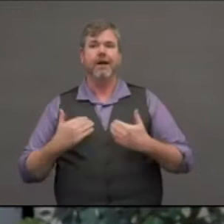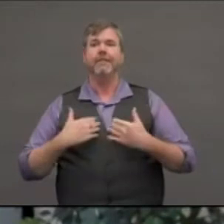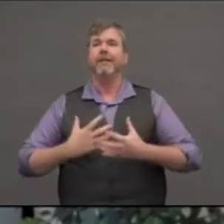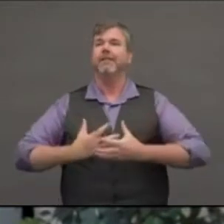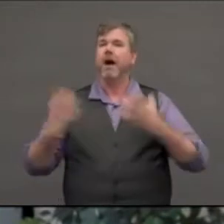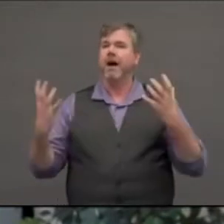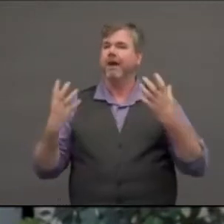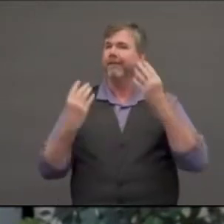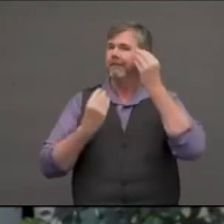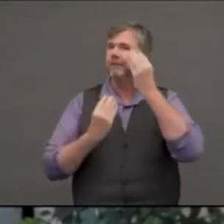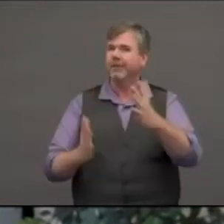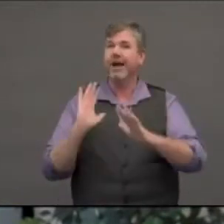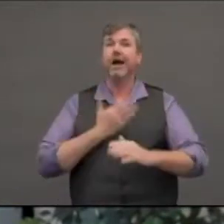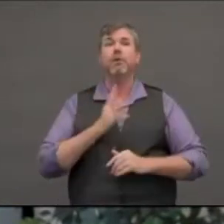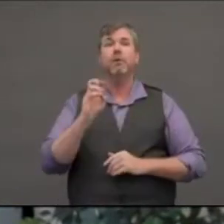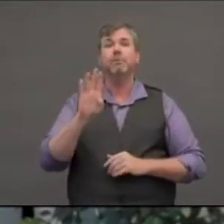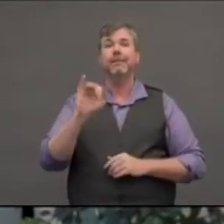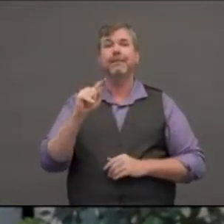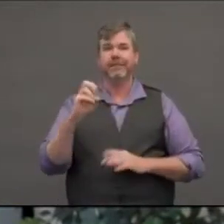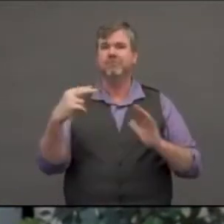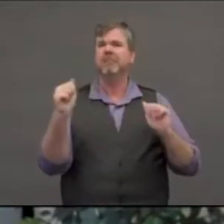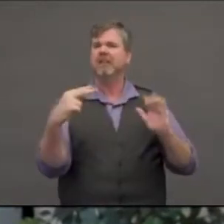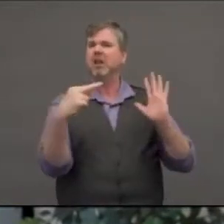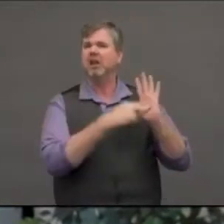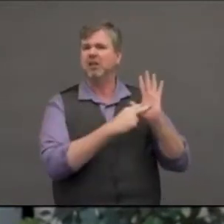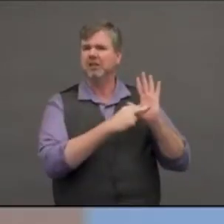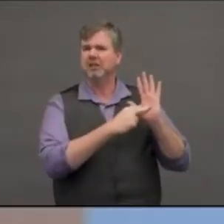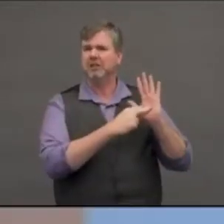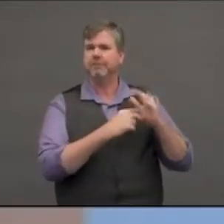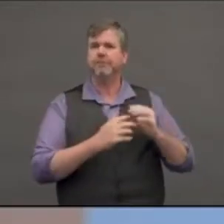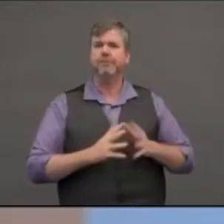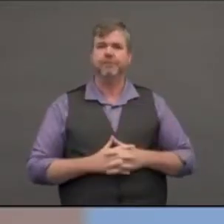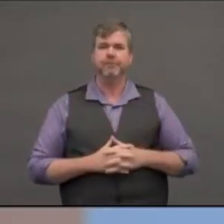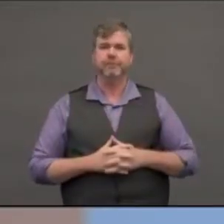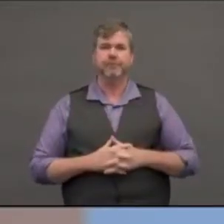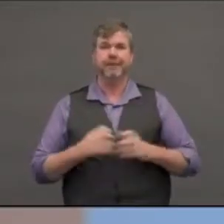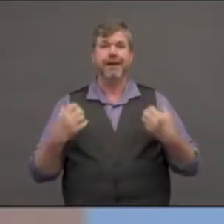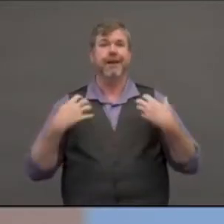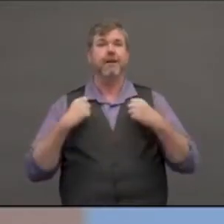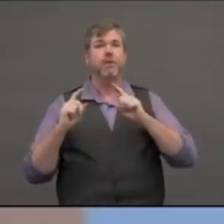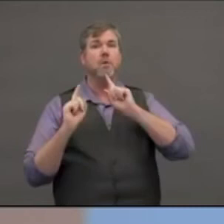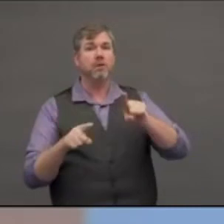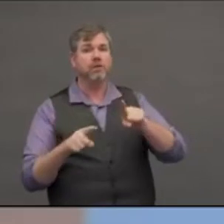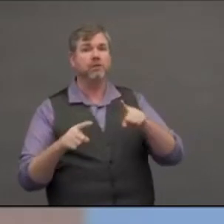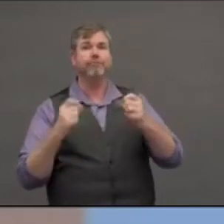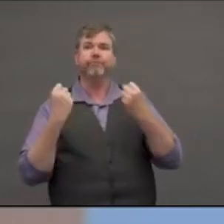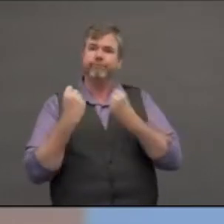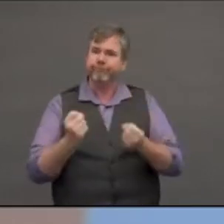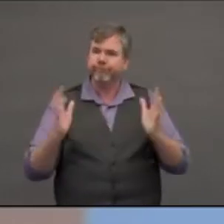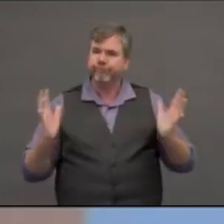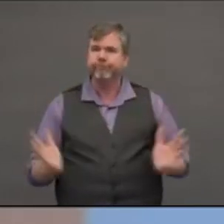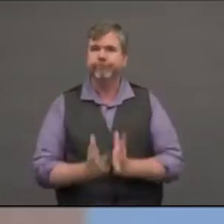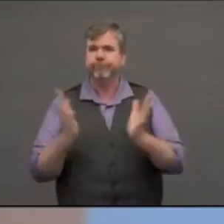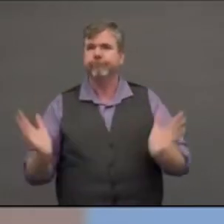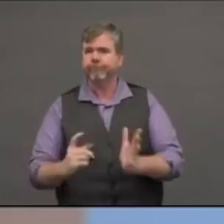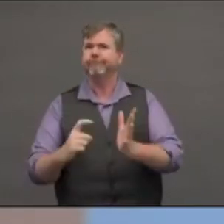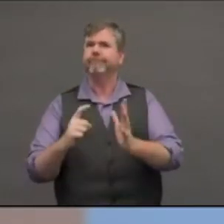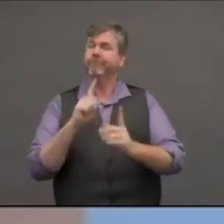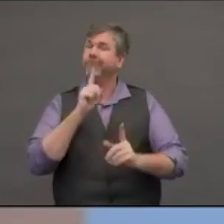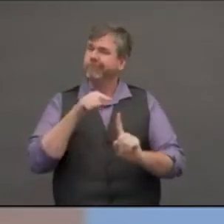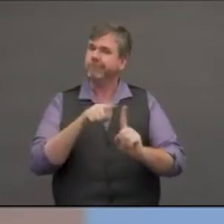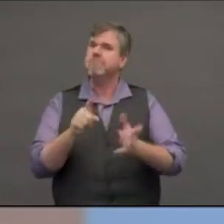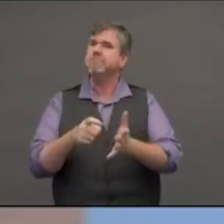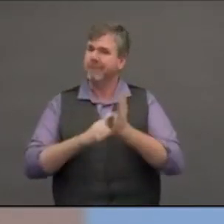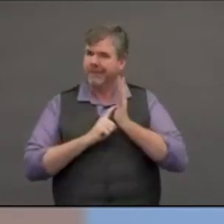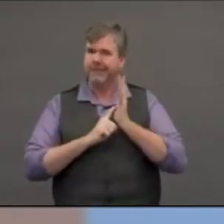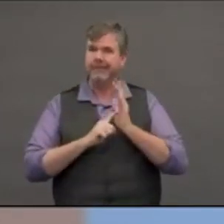things, the actual order still strongly encourages and mandates that employers